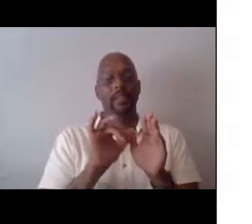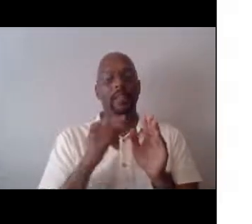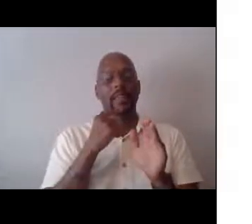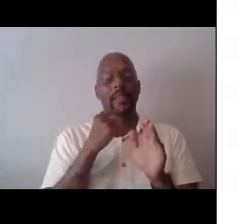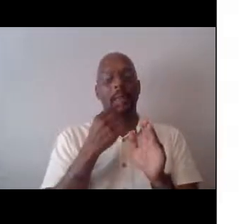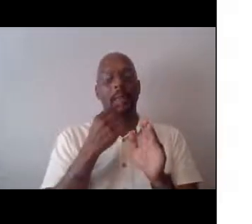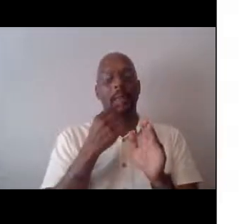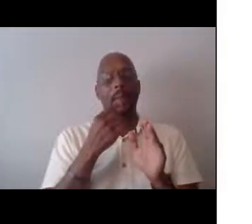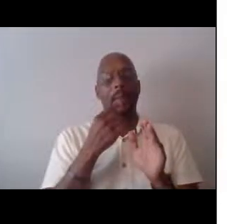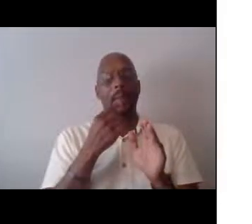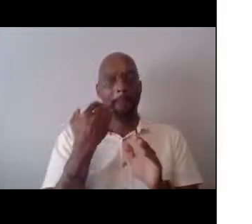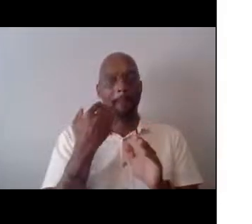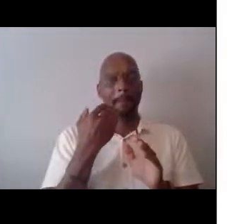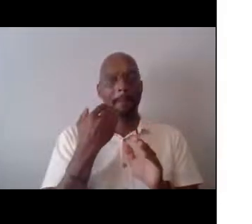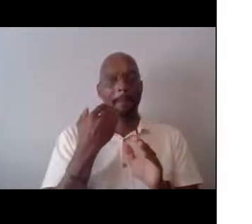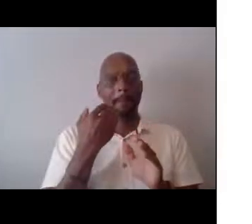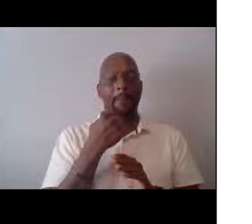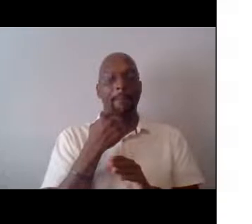mentioned, Sorry,